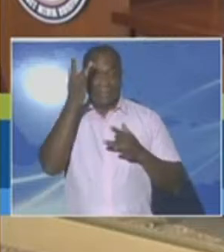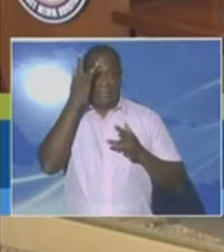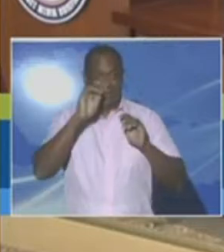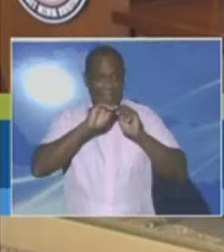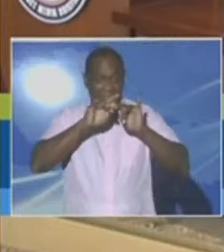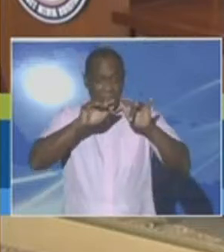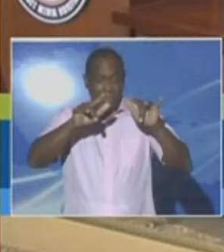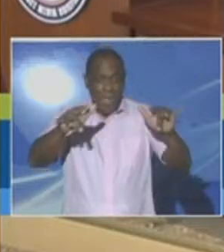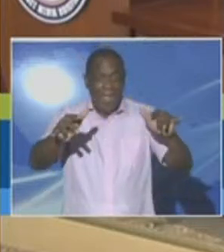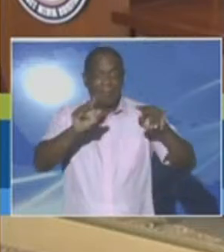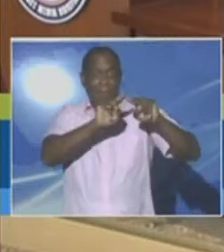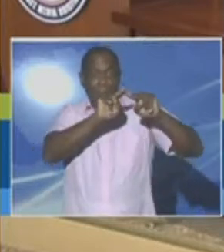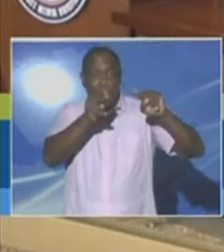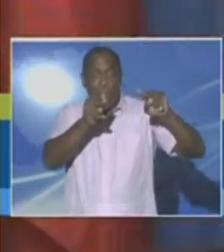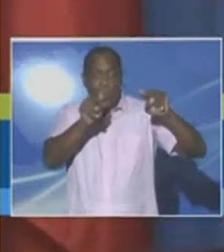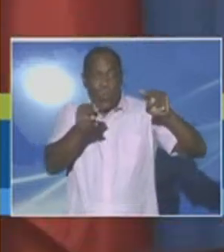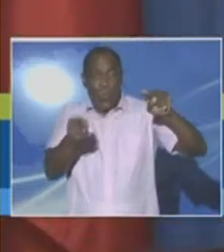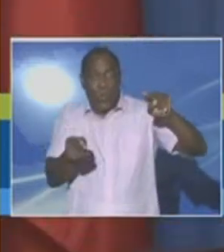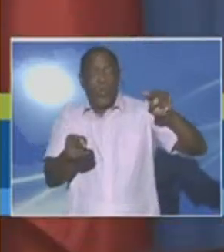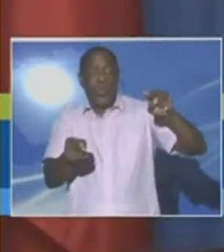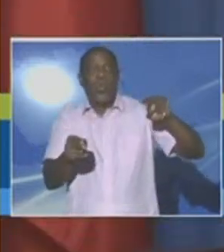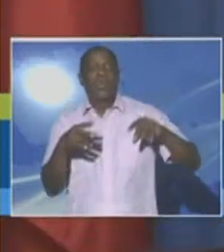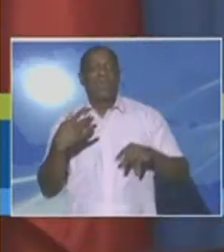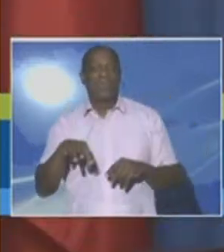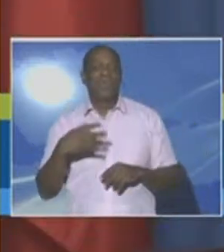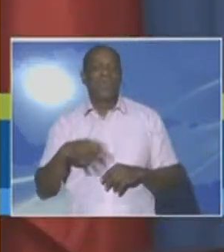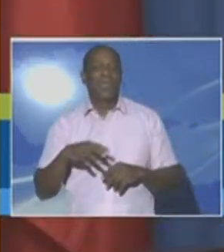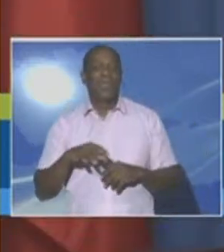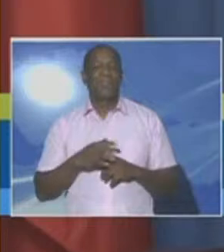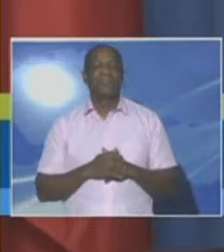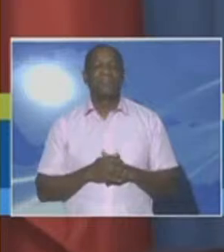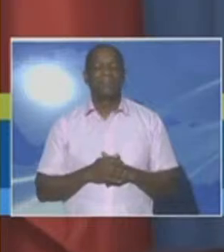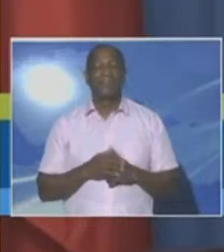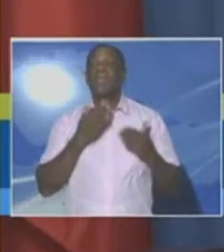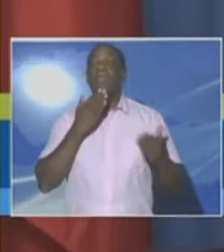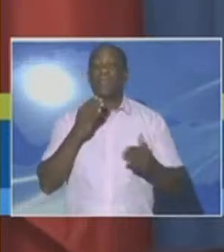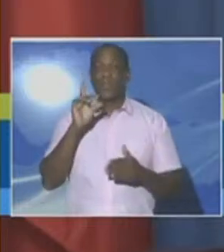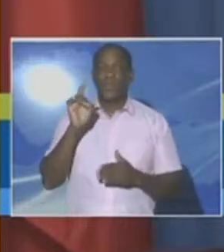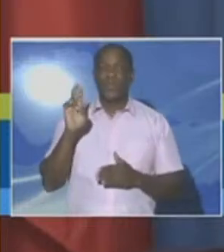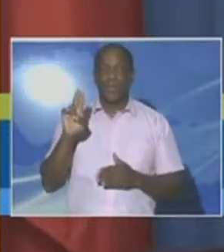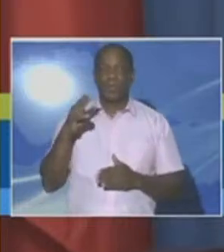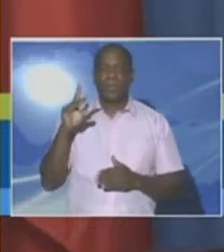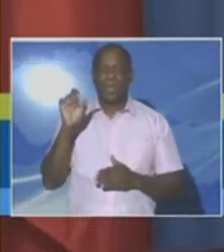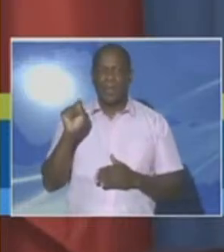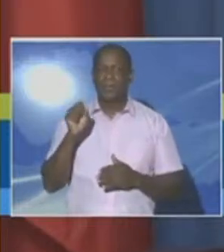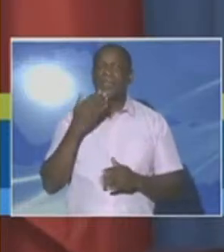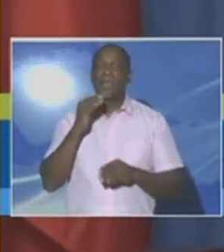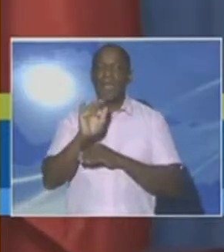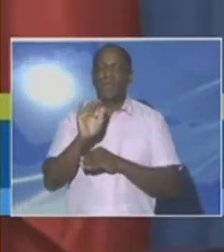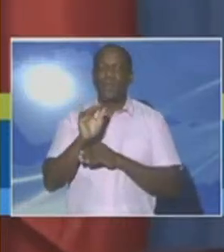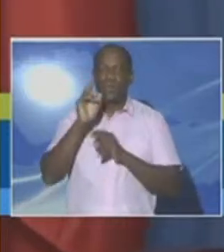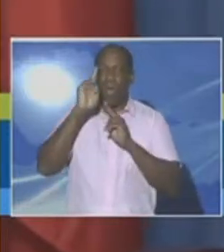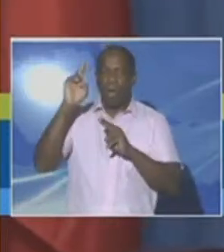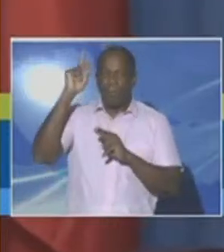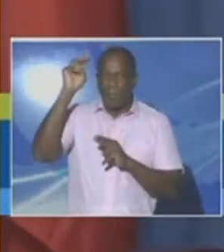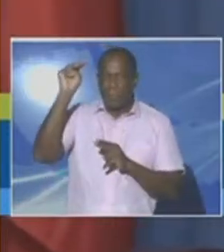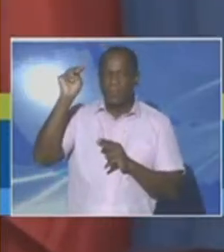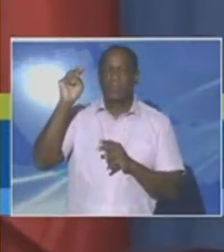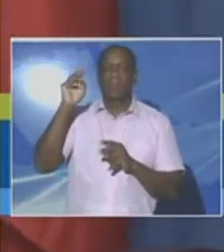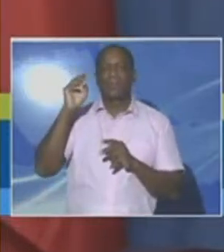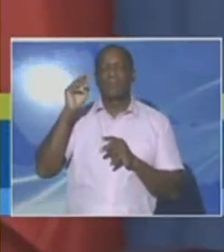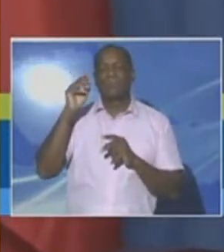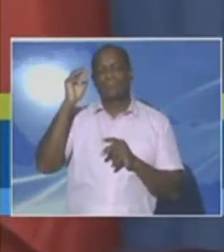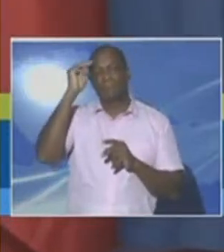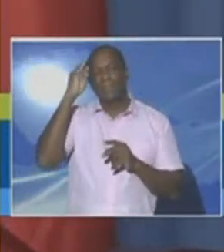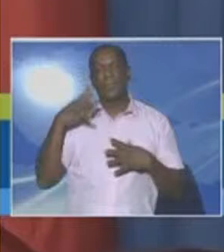Thank you very much, Dr. Hines. Good afternoon to the Honourable Prime Minister, the Honourable Minister of Health, and the Honourable